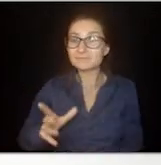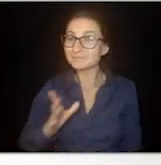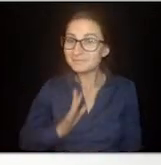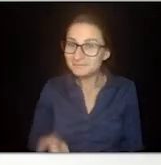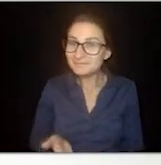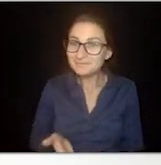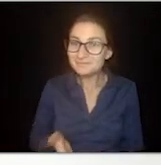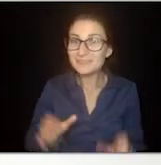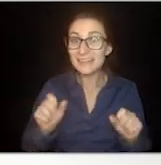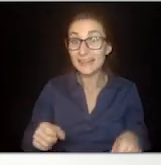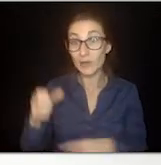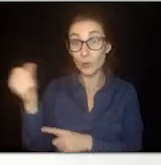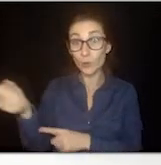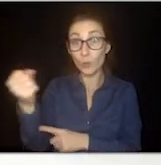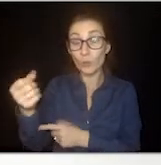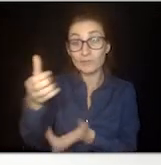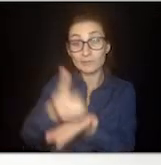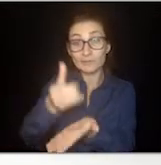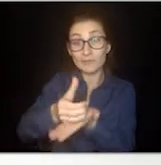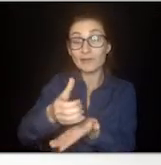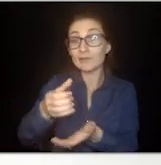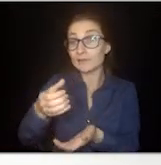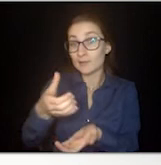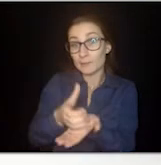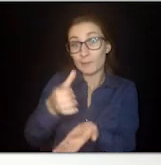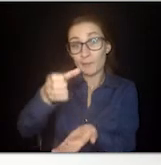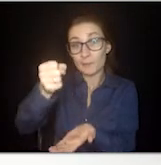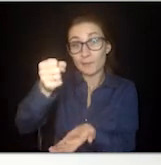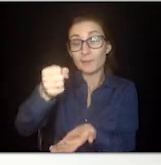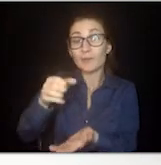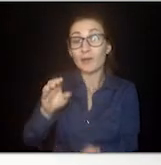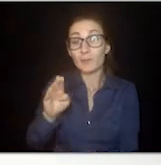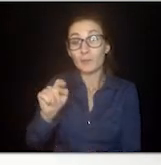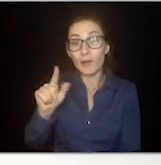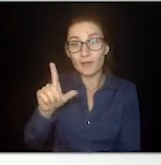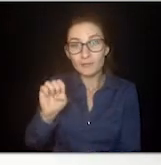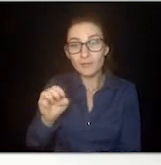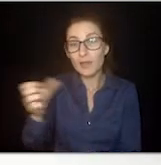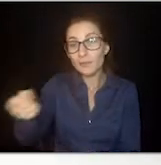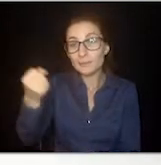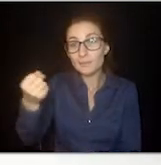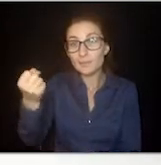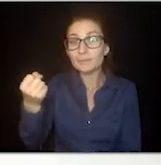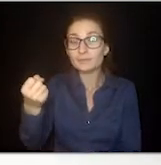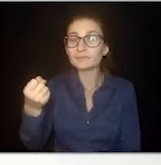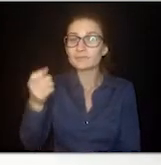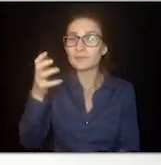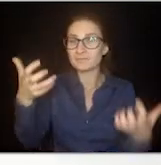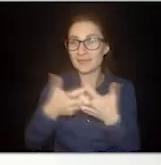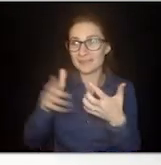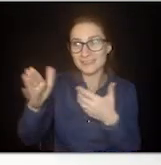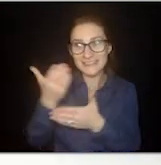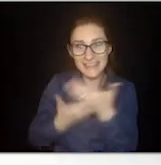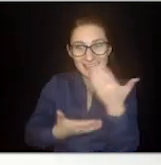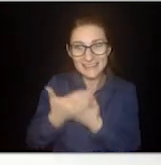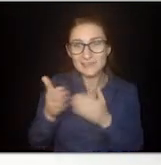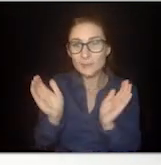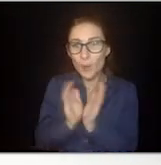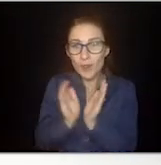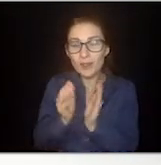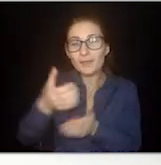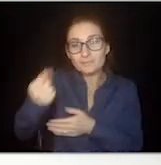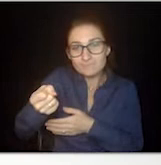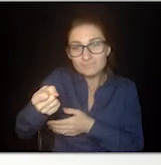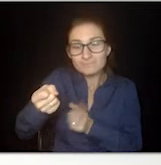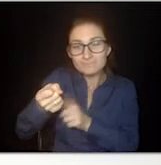he could hold the bottle, and notice it was a nice small bottle that fit in his hands. So again, tailoring it to the